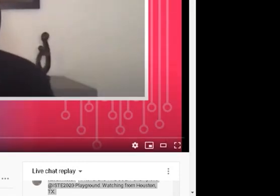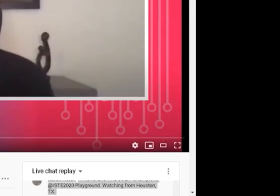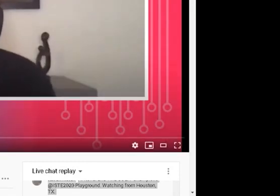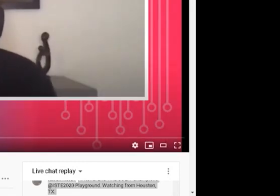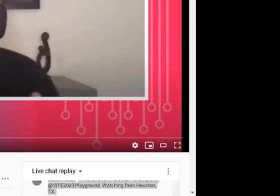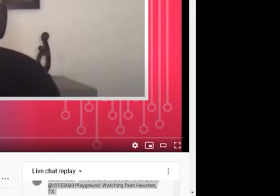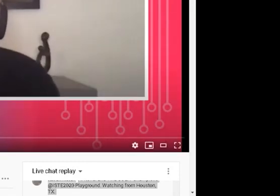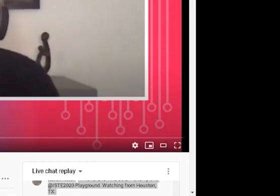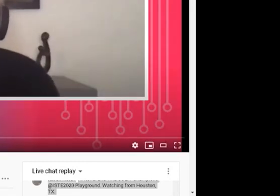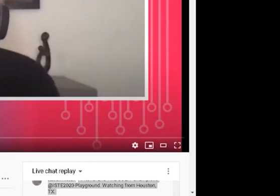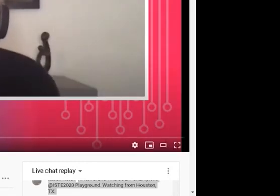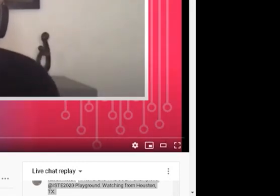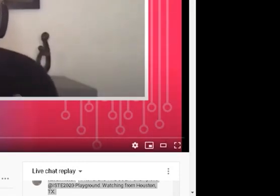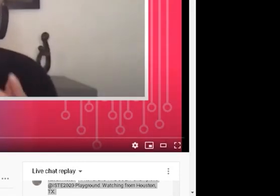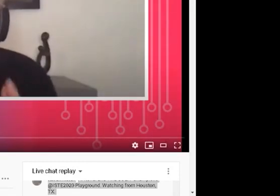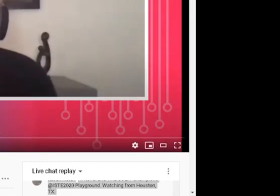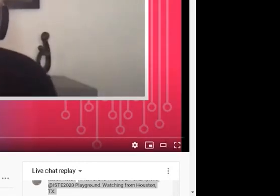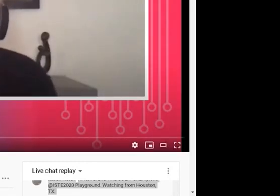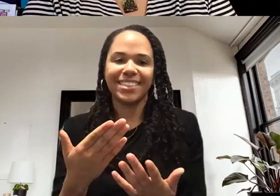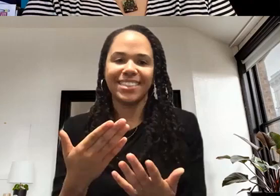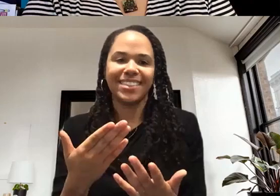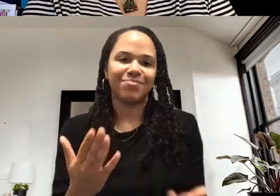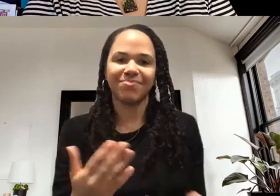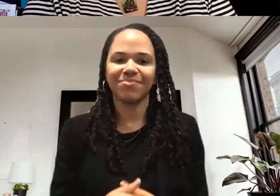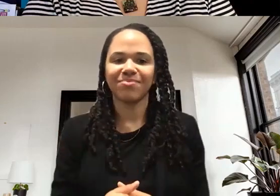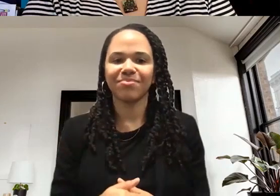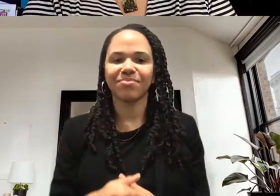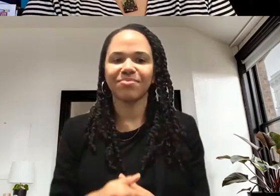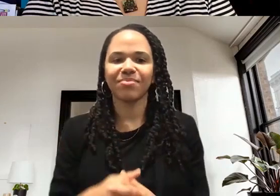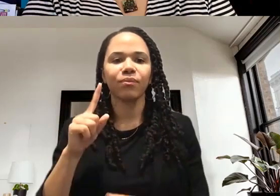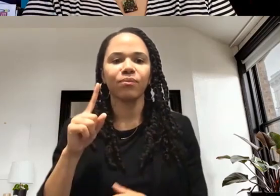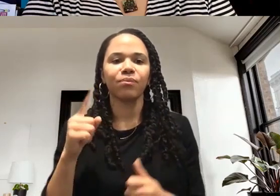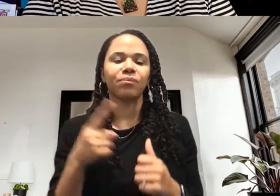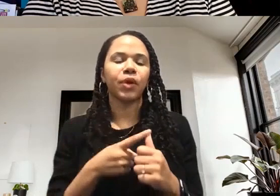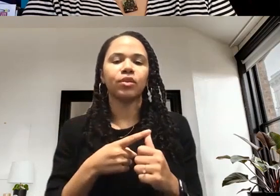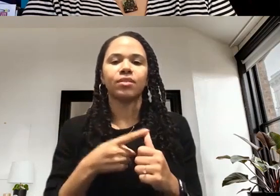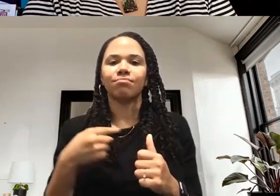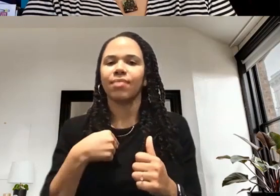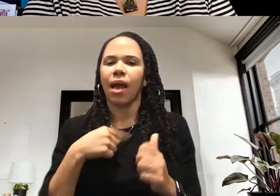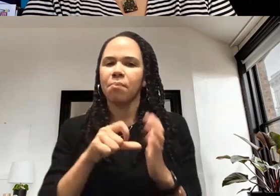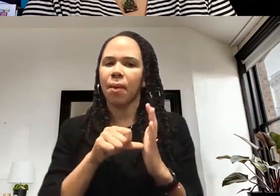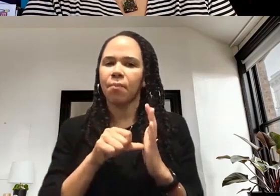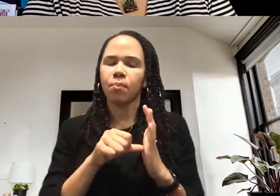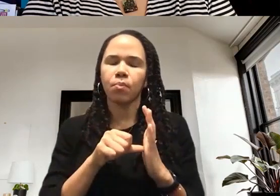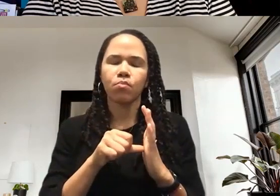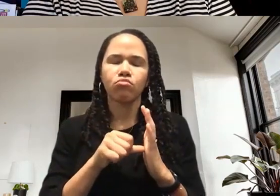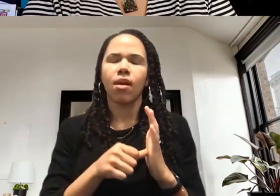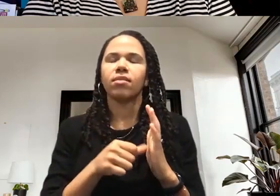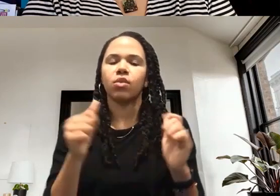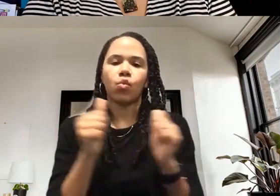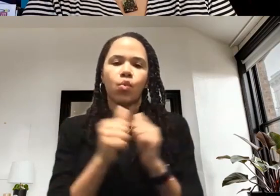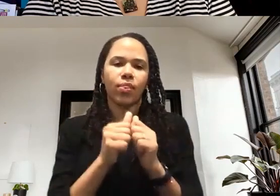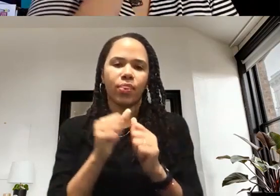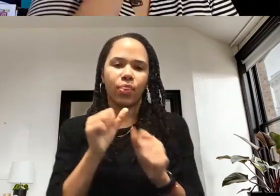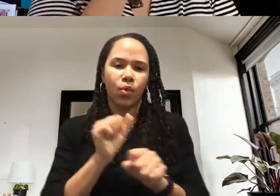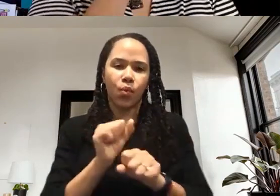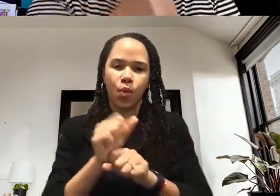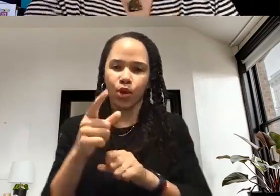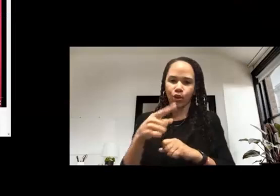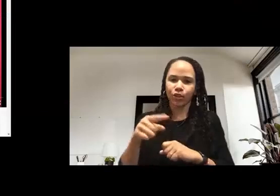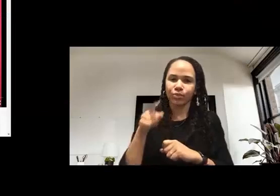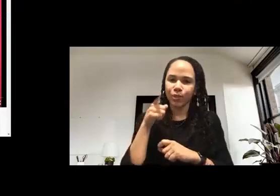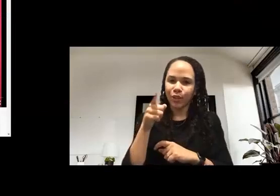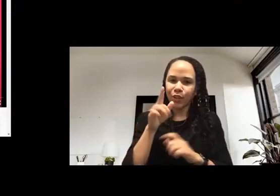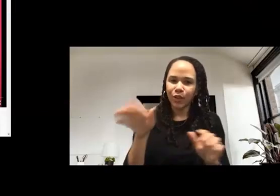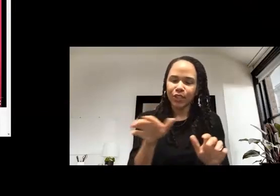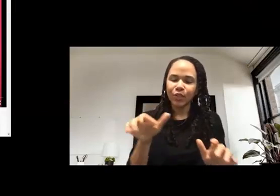Thanks, Jabril. First of all, let me just say I'm just really impressed with the work that you're doing in teaching other kids to code. That seems